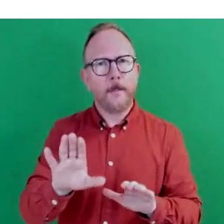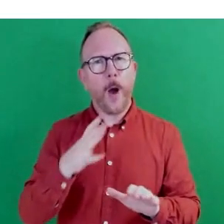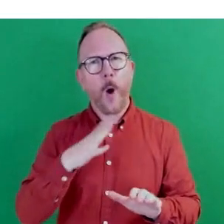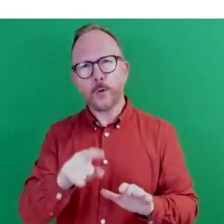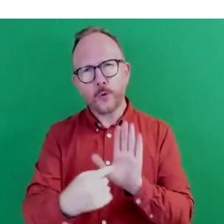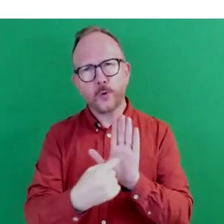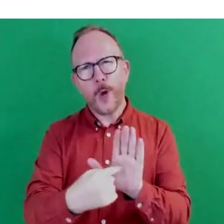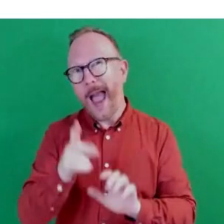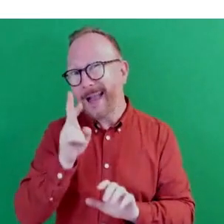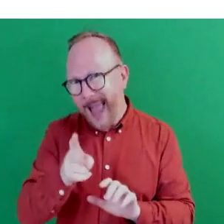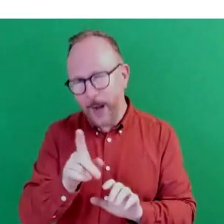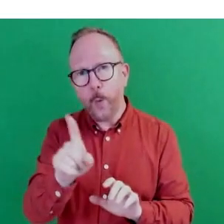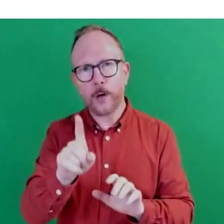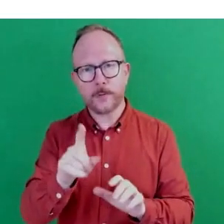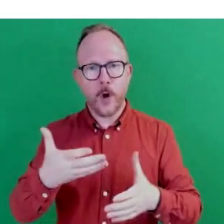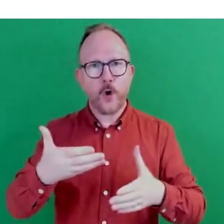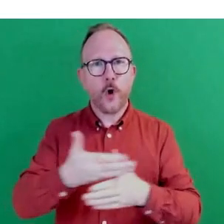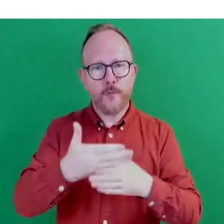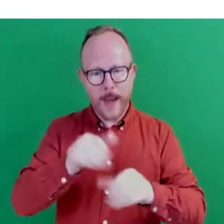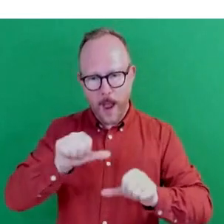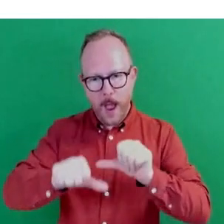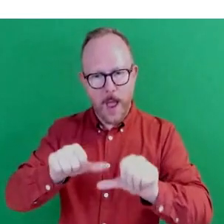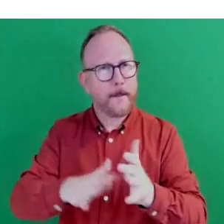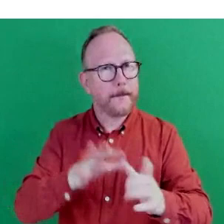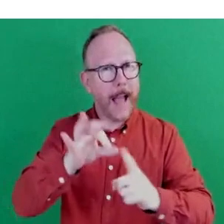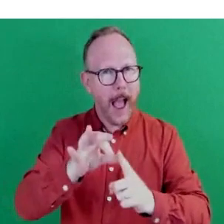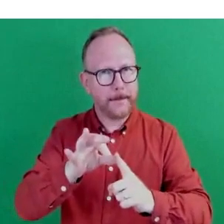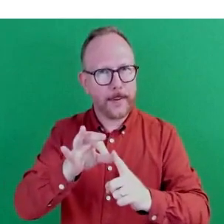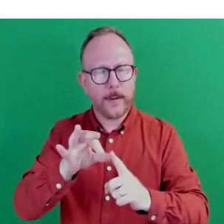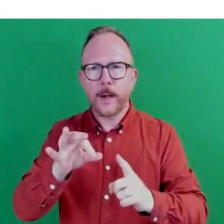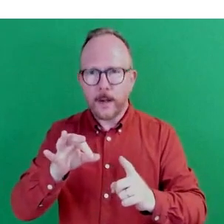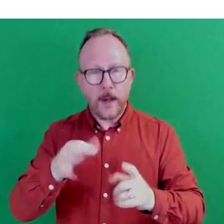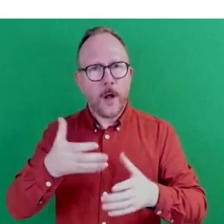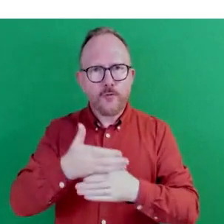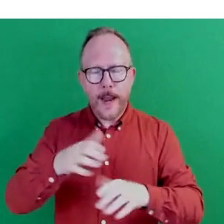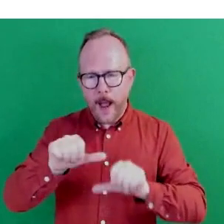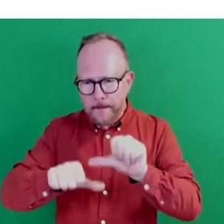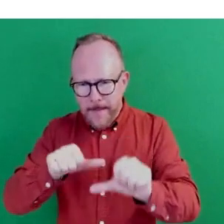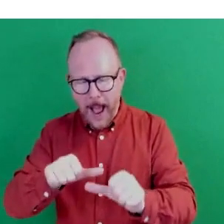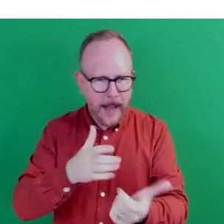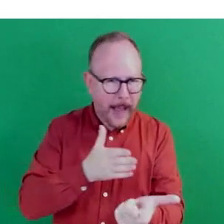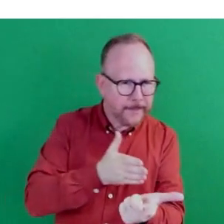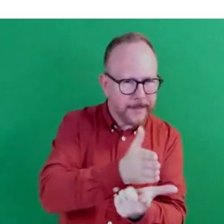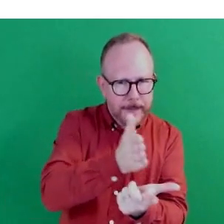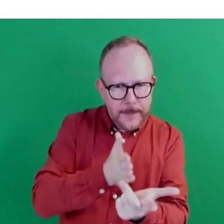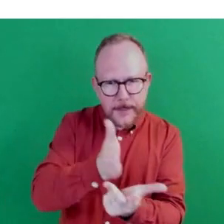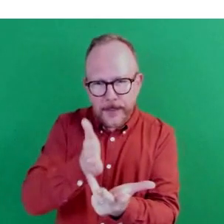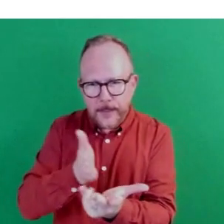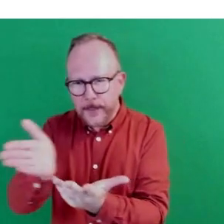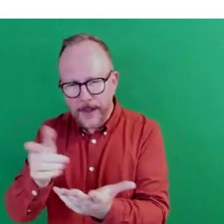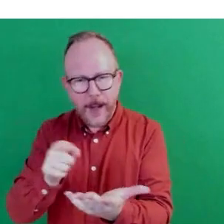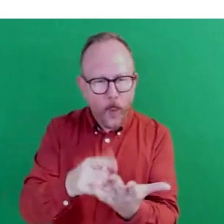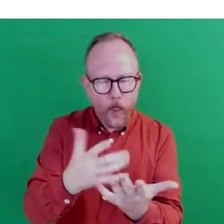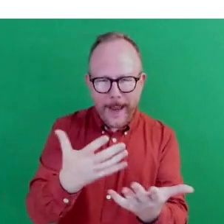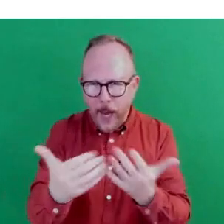some screening and some tidying up with the career map at the moment, so it will change over the coming weeks and months, but it remains a really